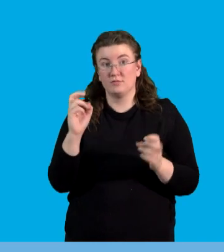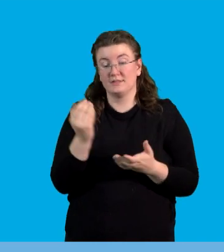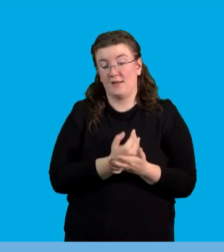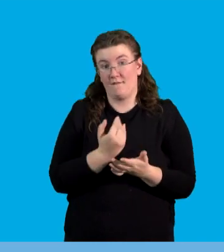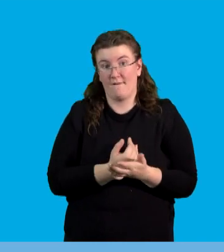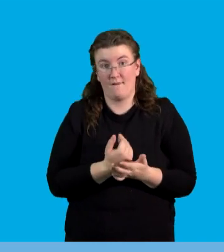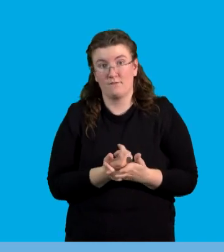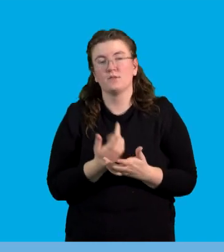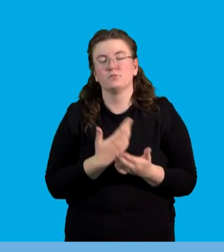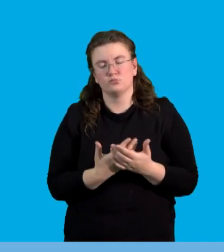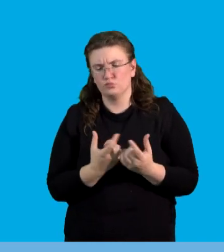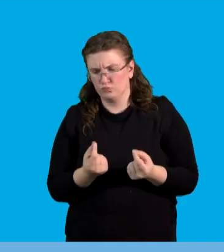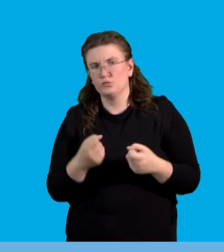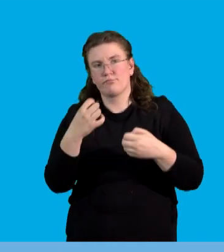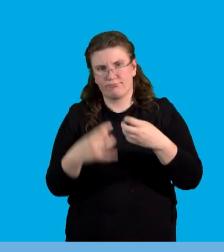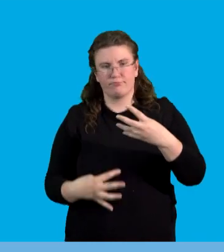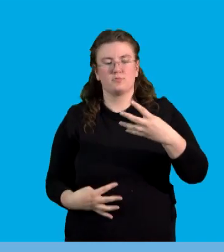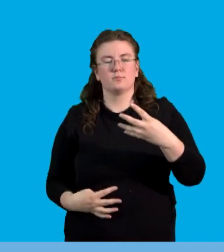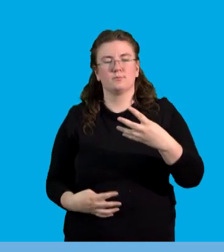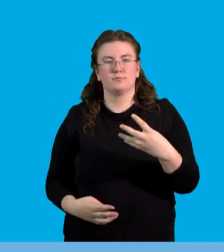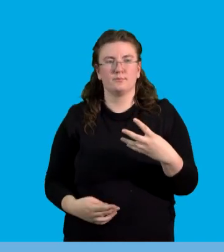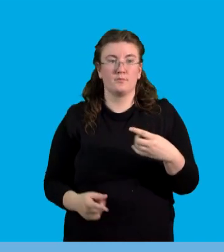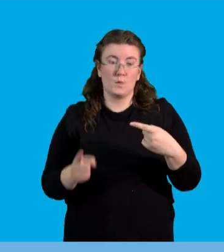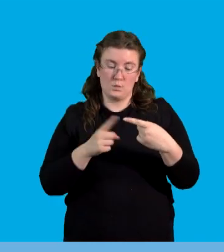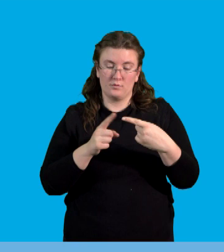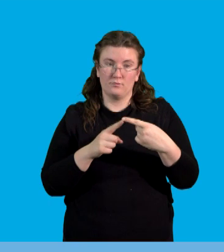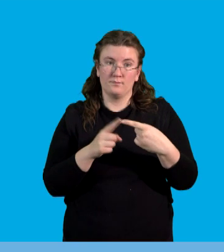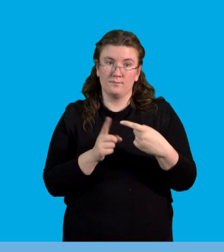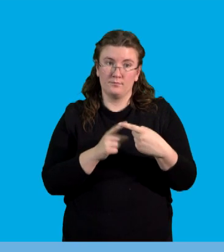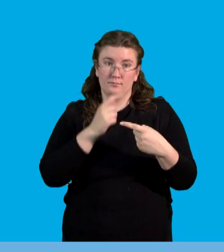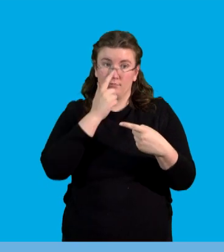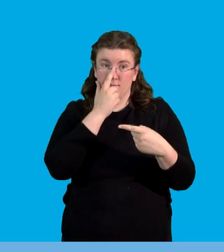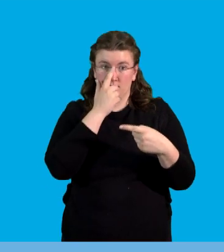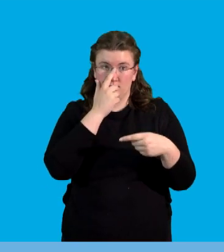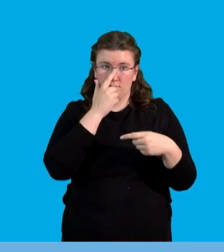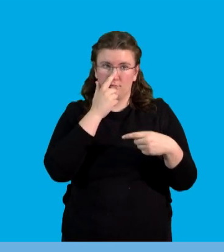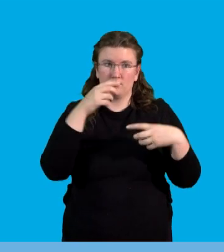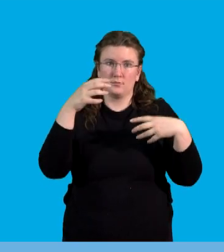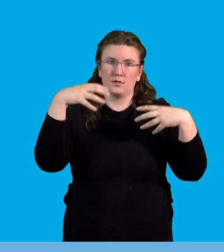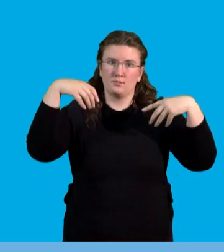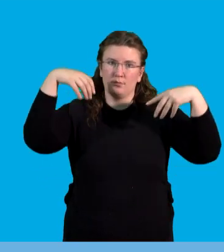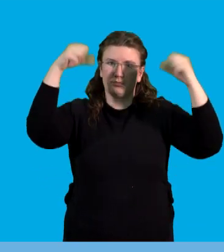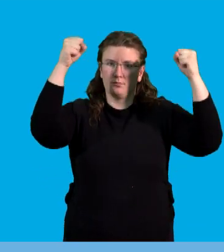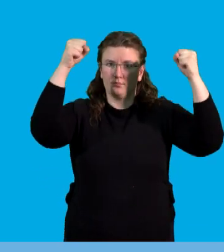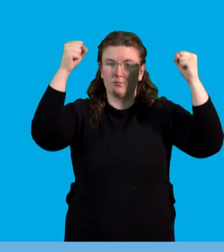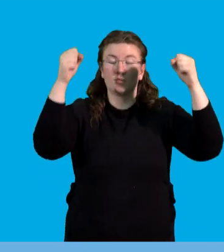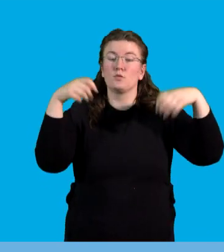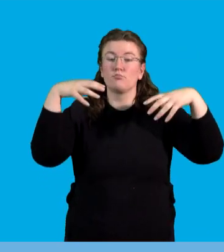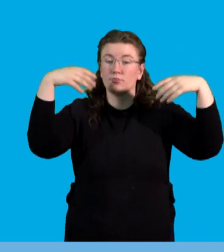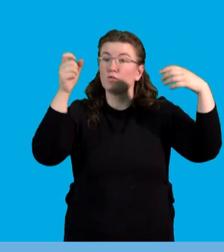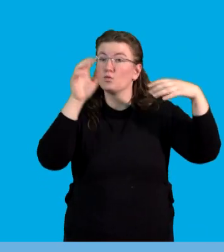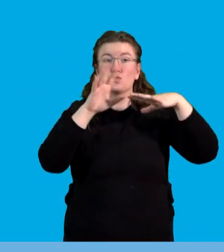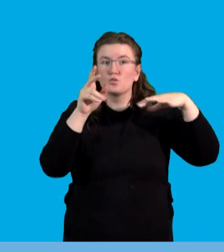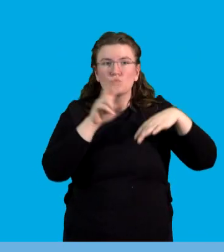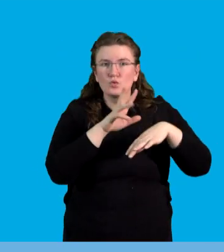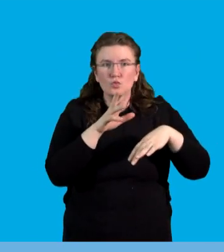save electricity, these are the things that you can do. Number one, switch off lights and electrical